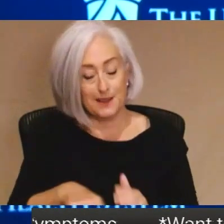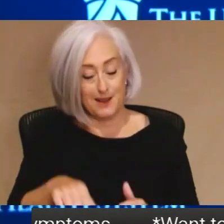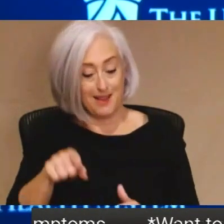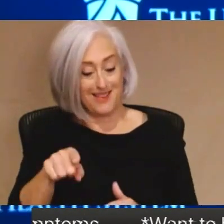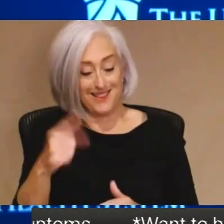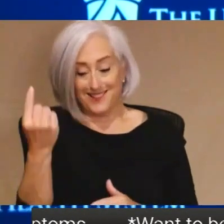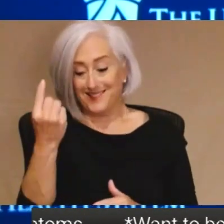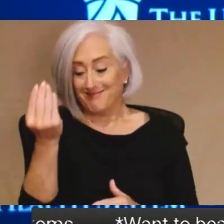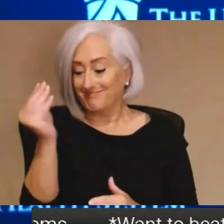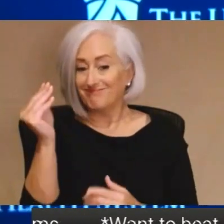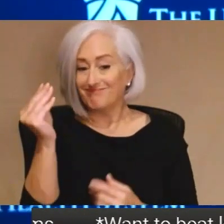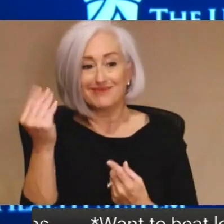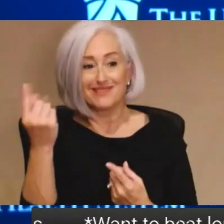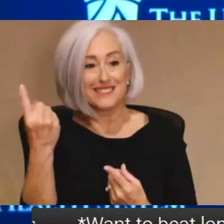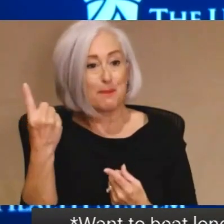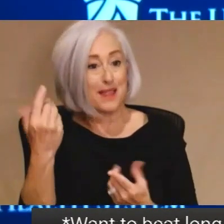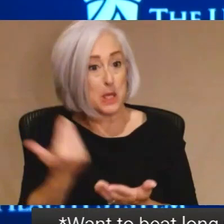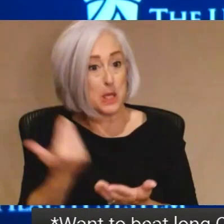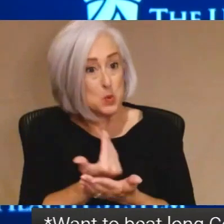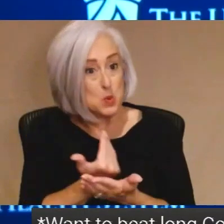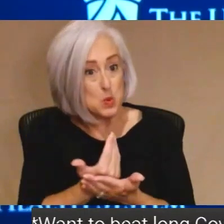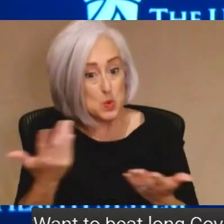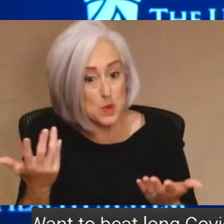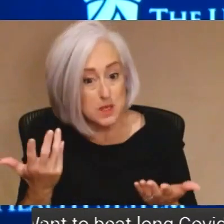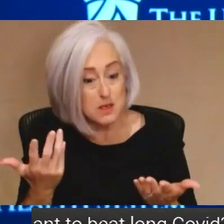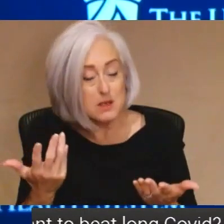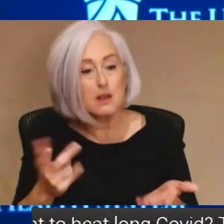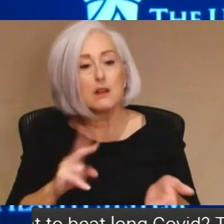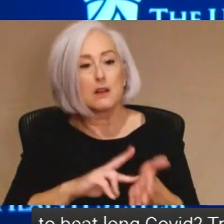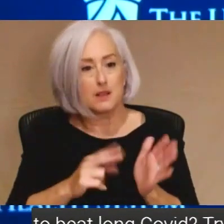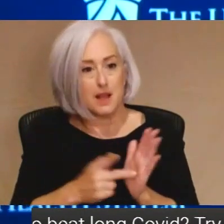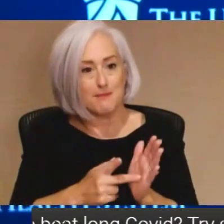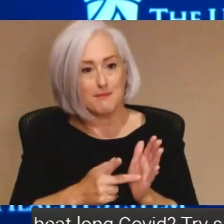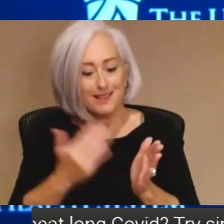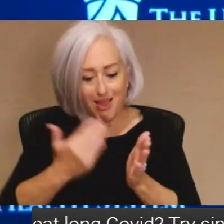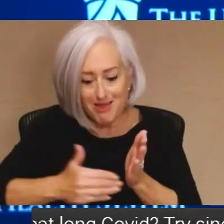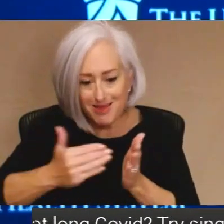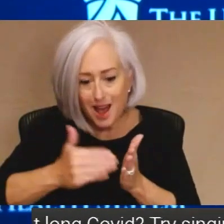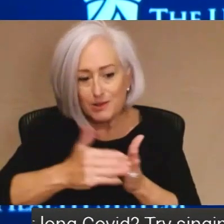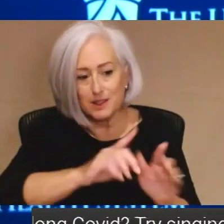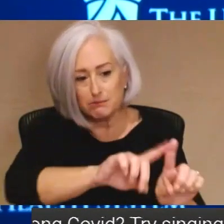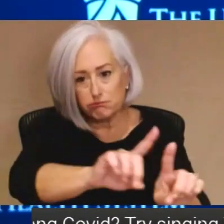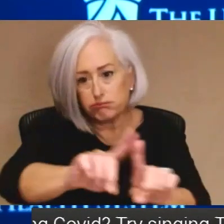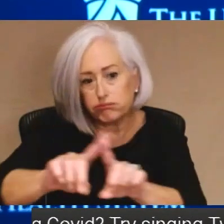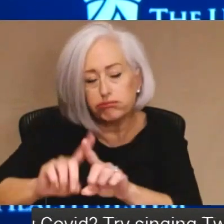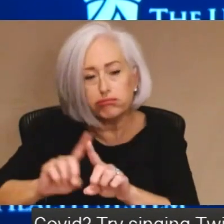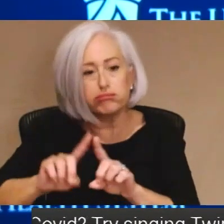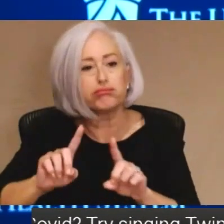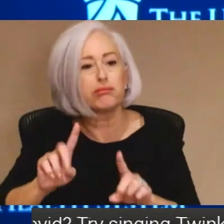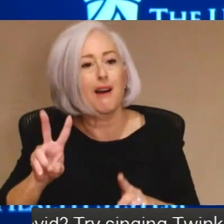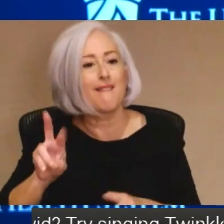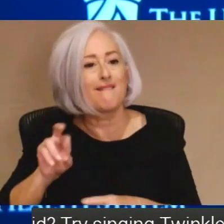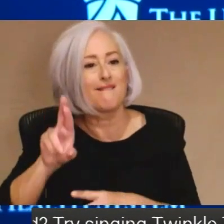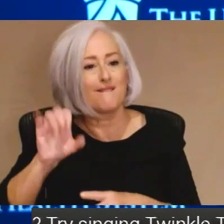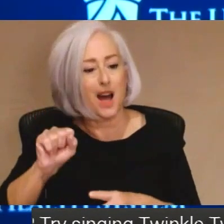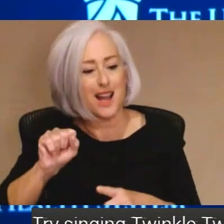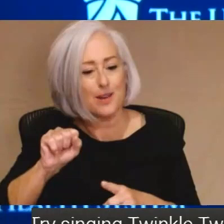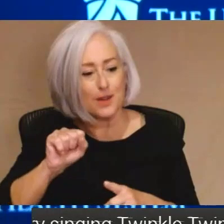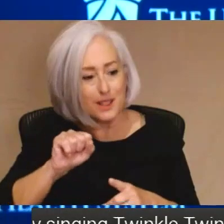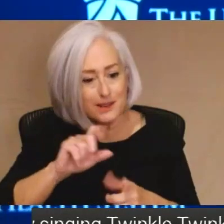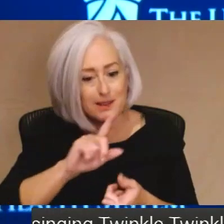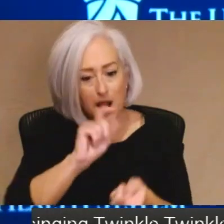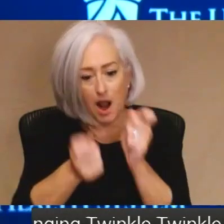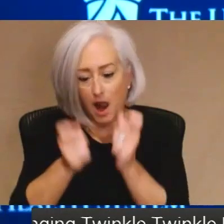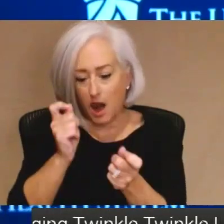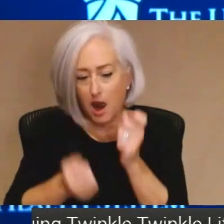that there's thousands, at least, of viruses out there. They keep changing, and we have to keep close surveillance of